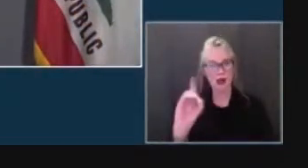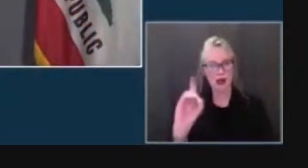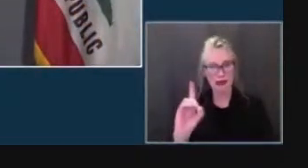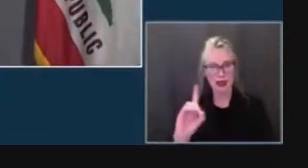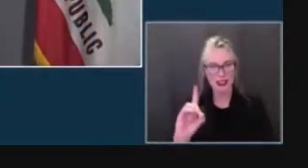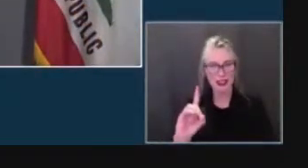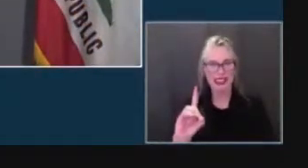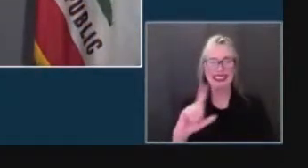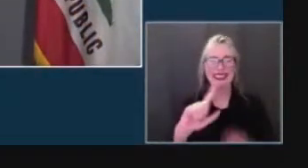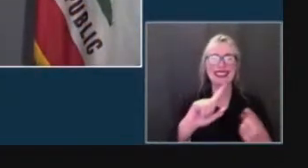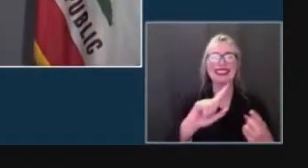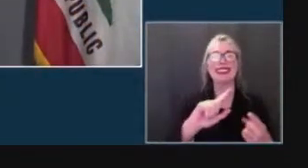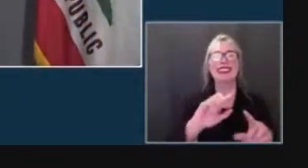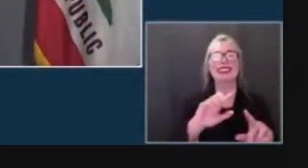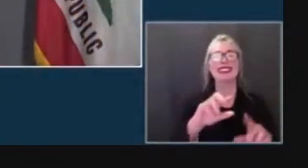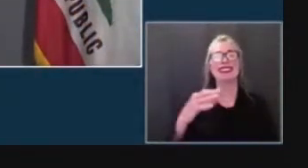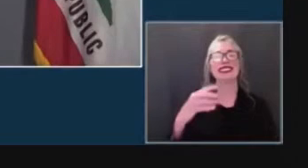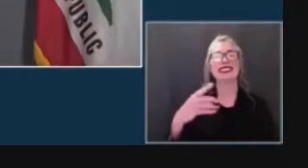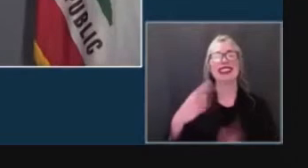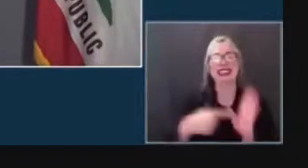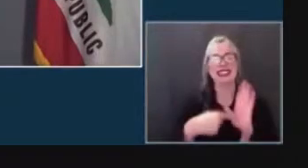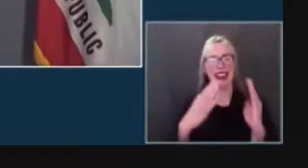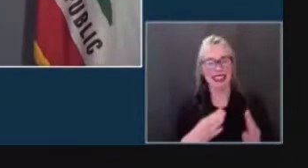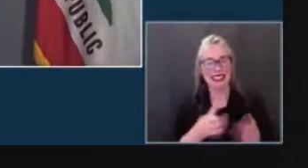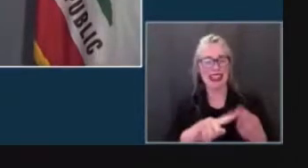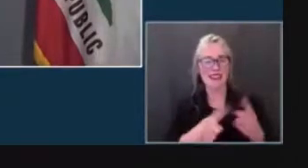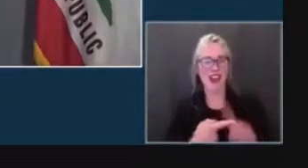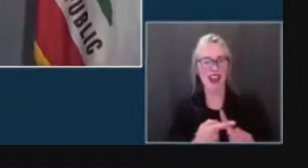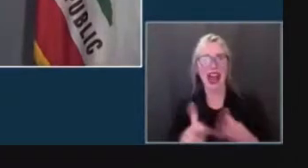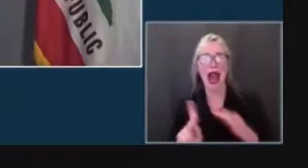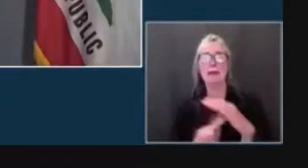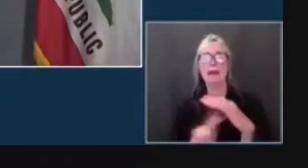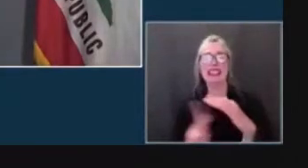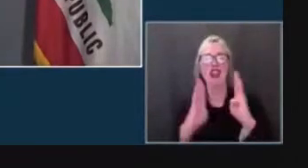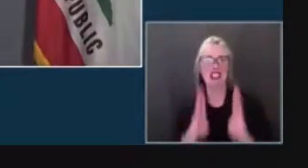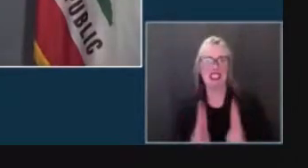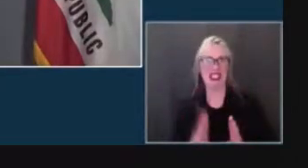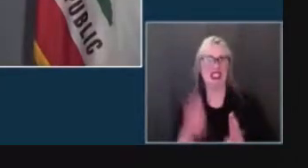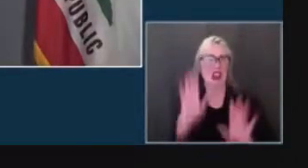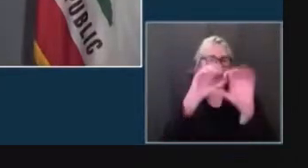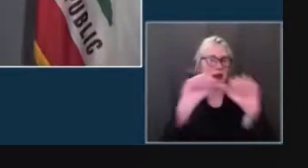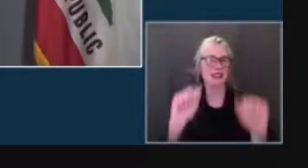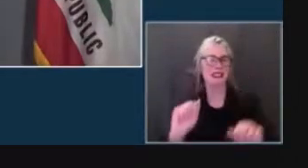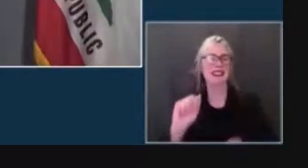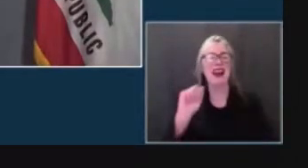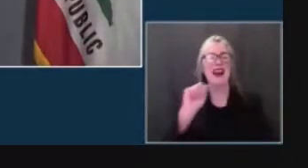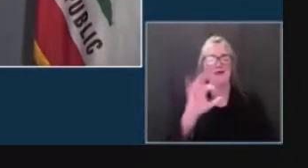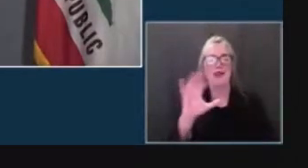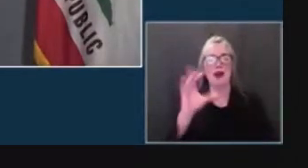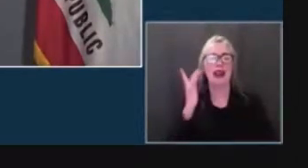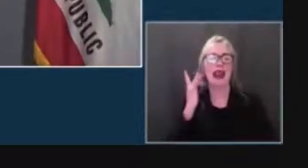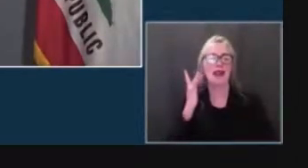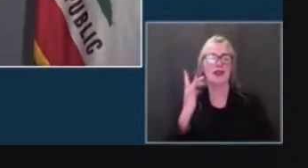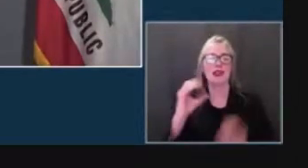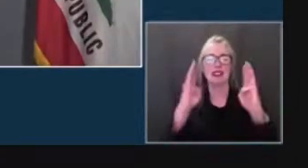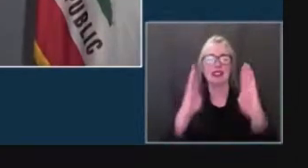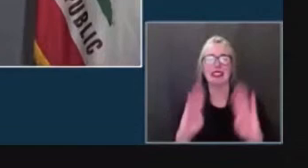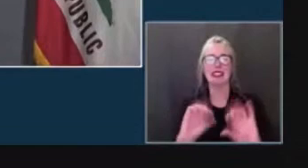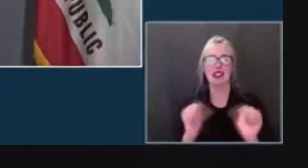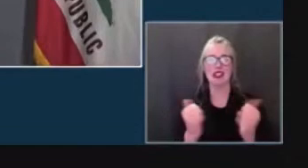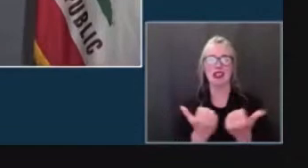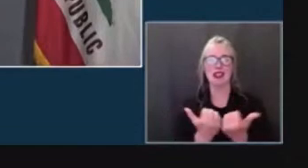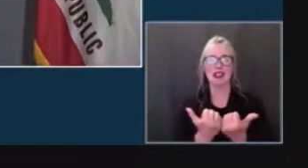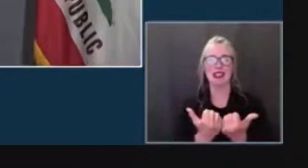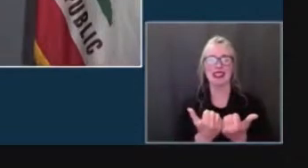and friends. I'm Toby Boyd, kindergarten teacher and president of the California Teachers Association. I bring greetings from our